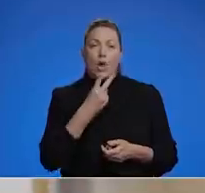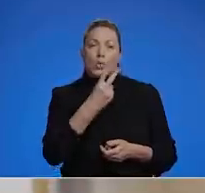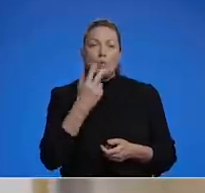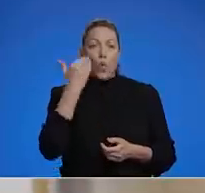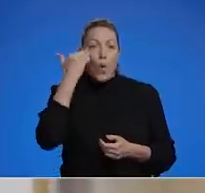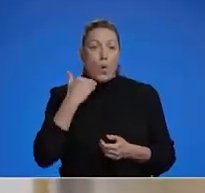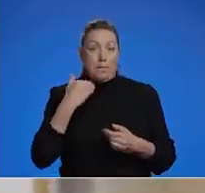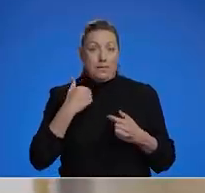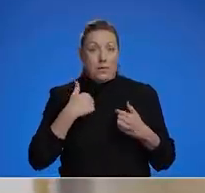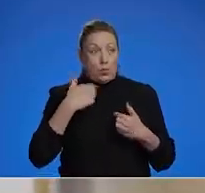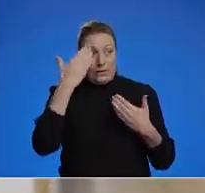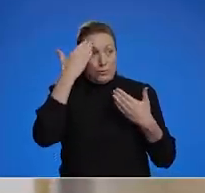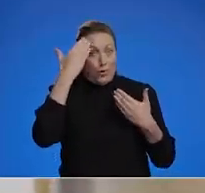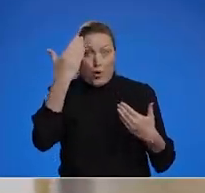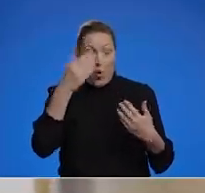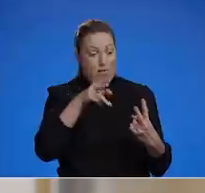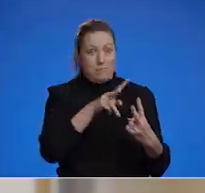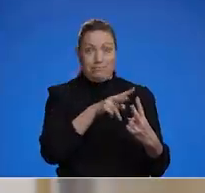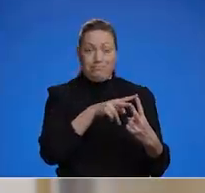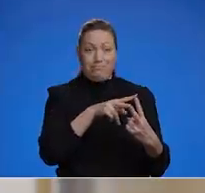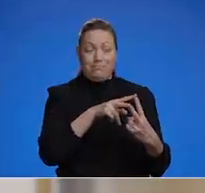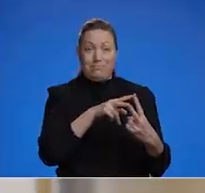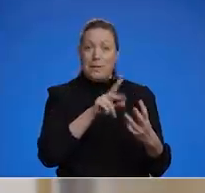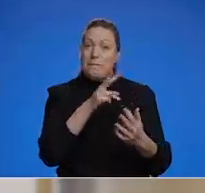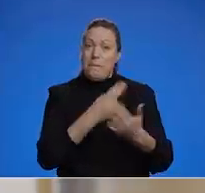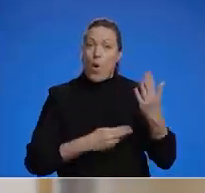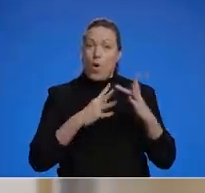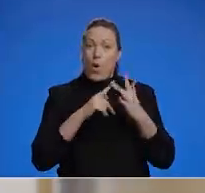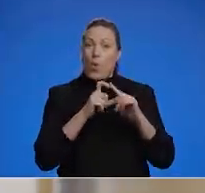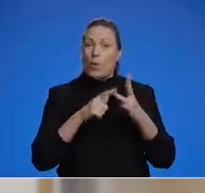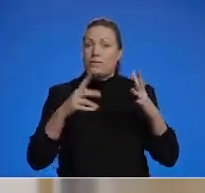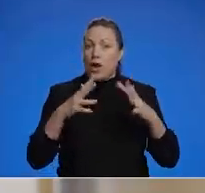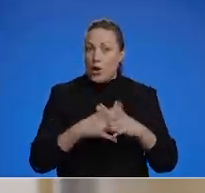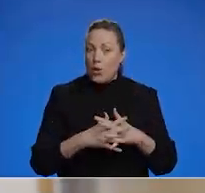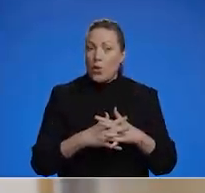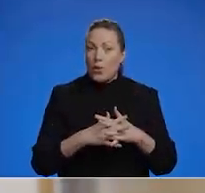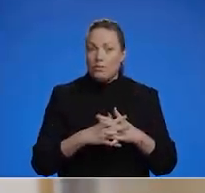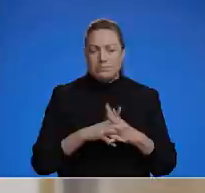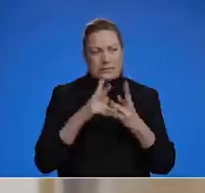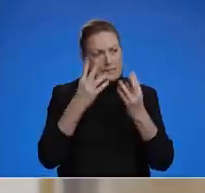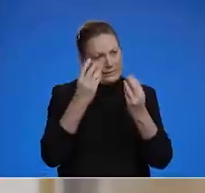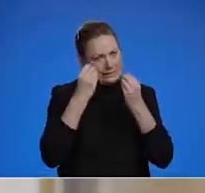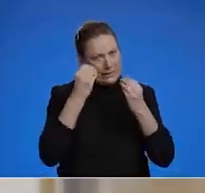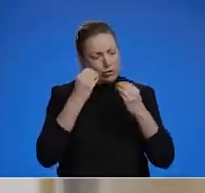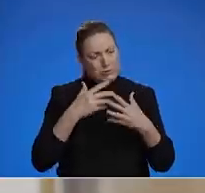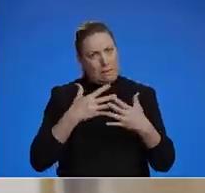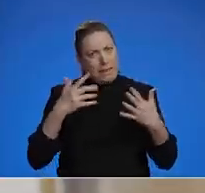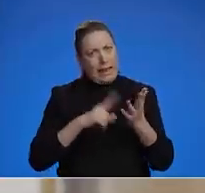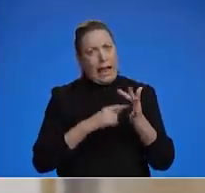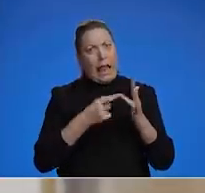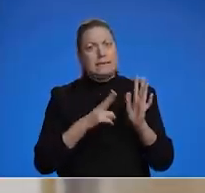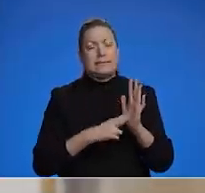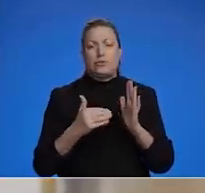Praise to you, Lord Jesus Christ. Two anonymous women teach us a great lesson today. Both were widows and had no one to take care of